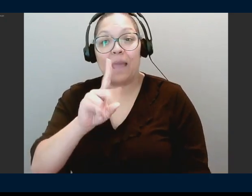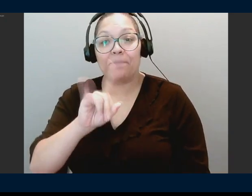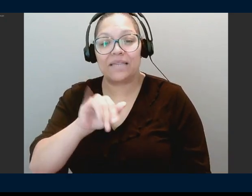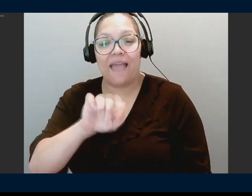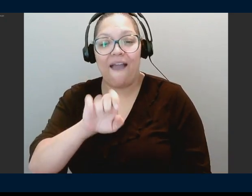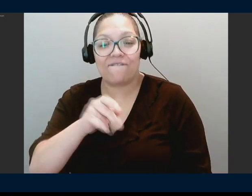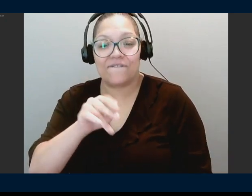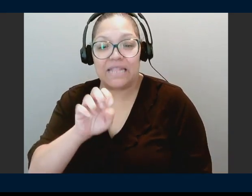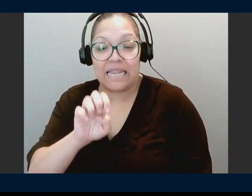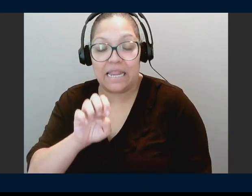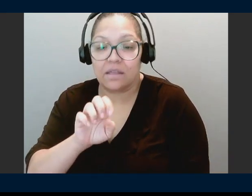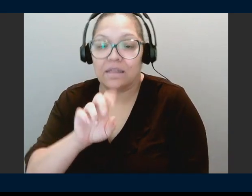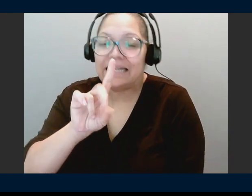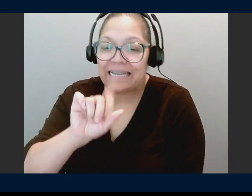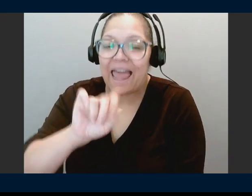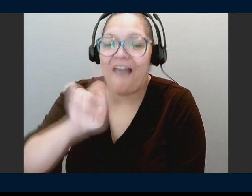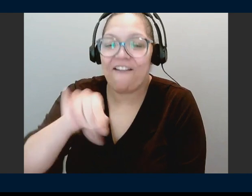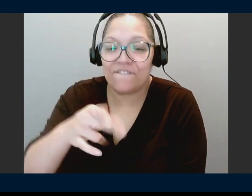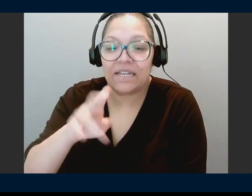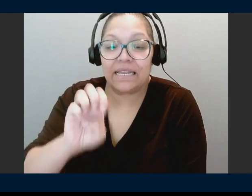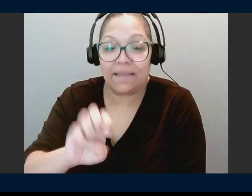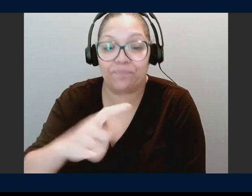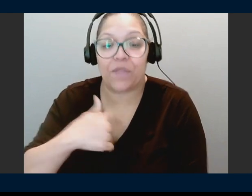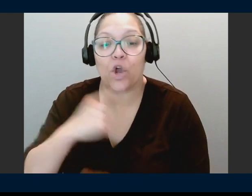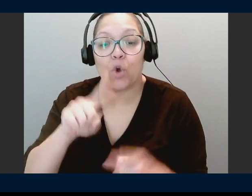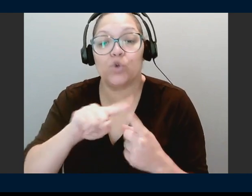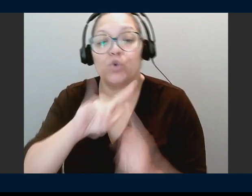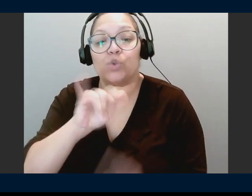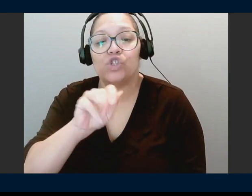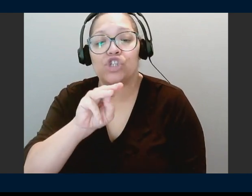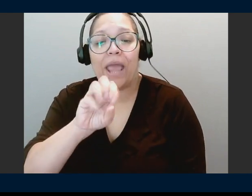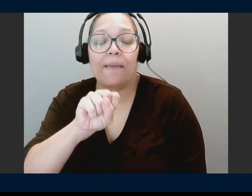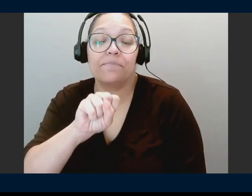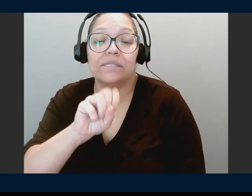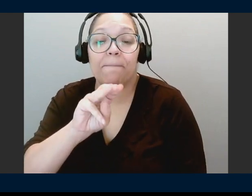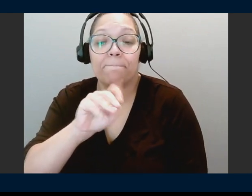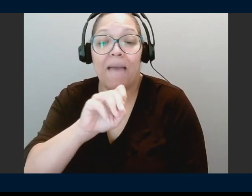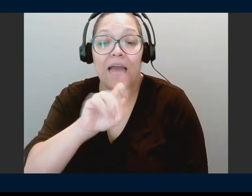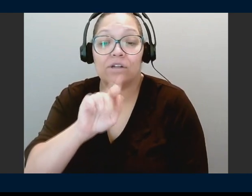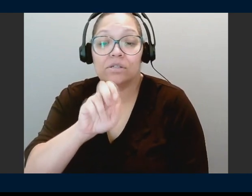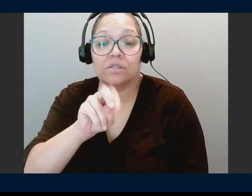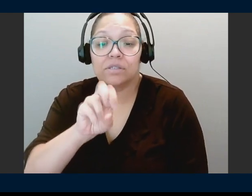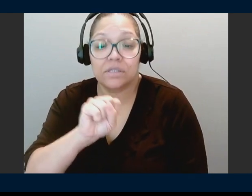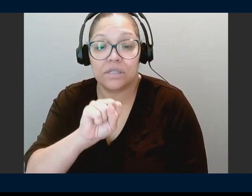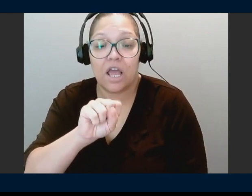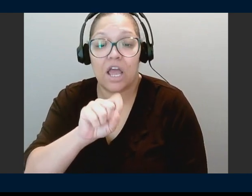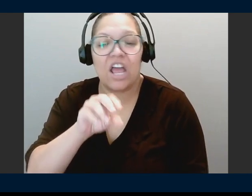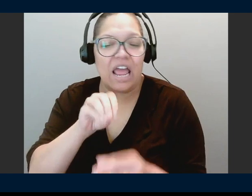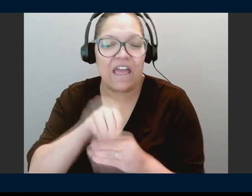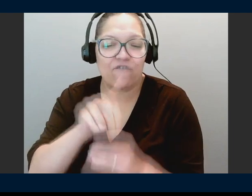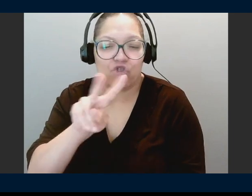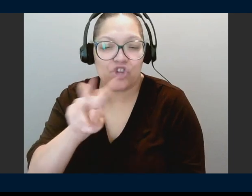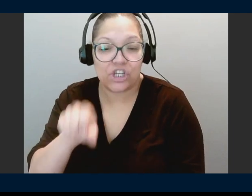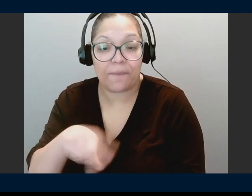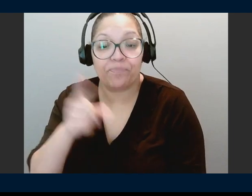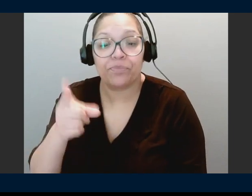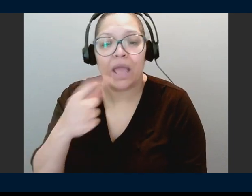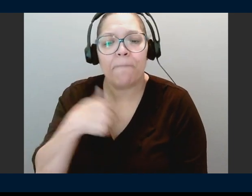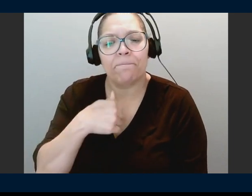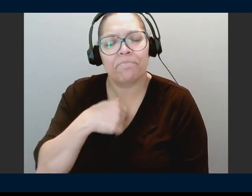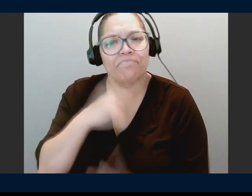in Virginia. And my question is for Dr. Porter for the MD PhD route. What is